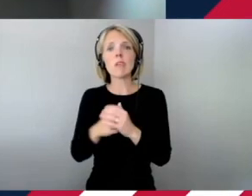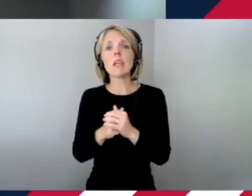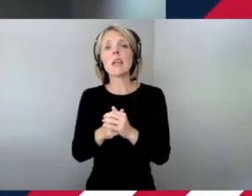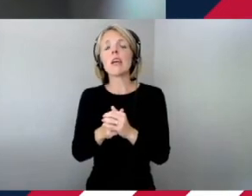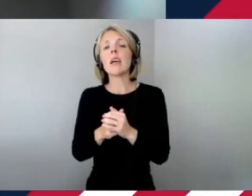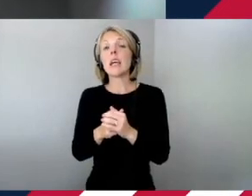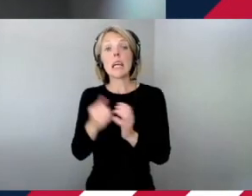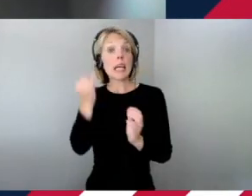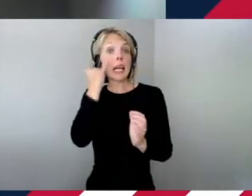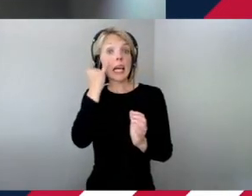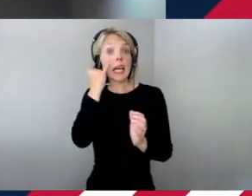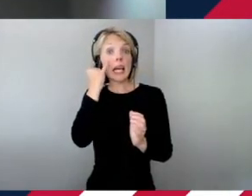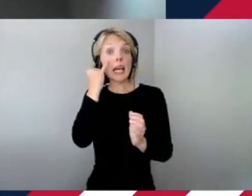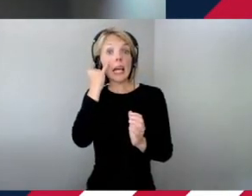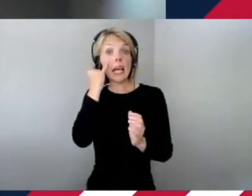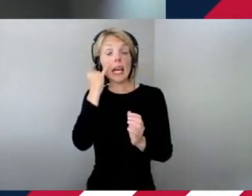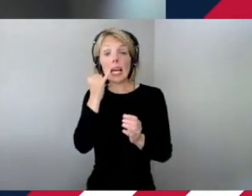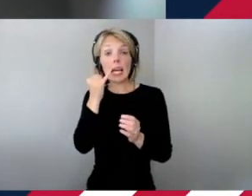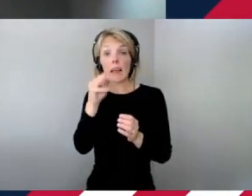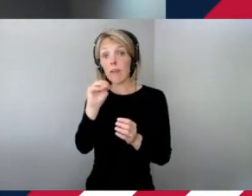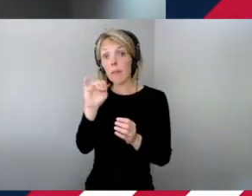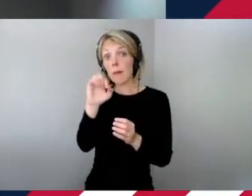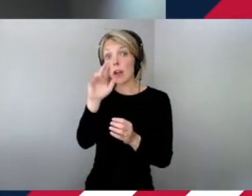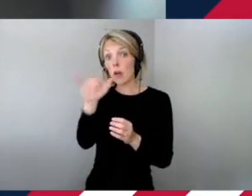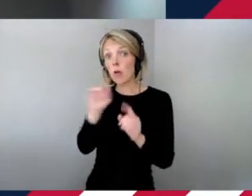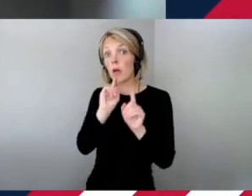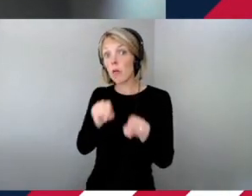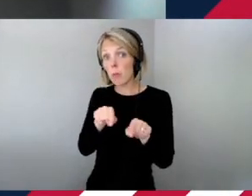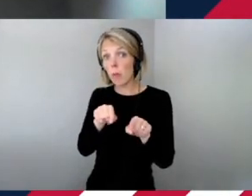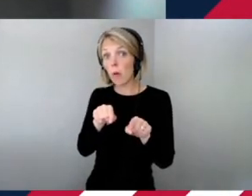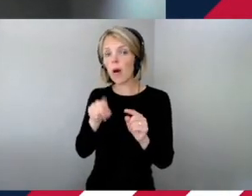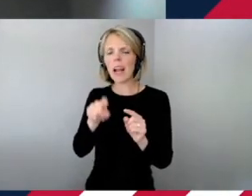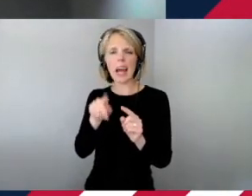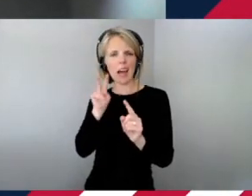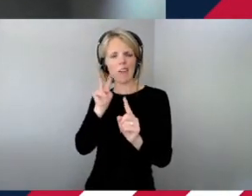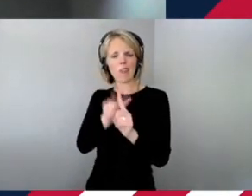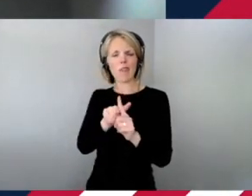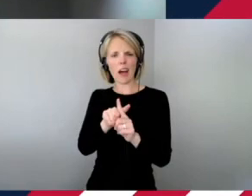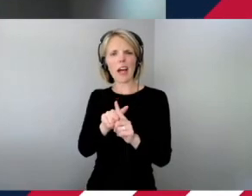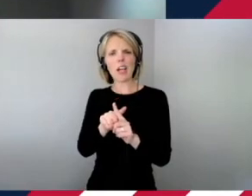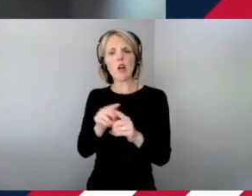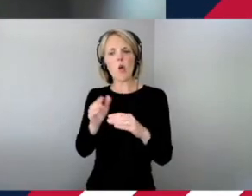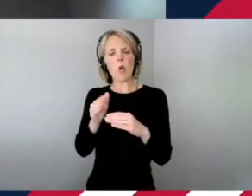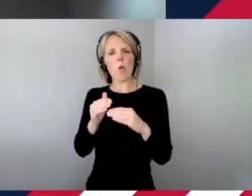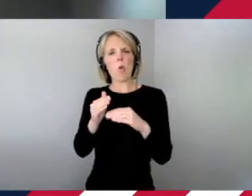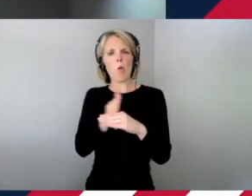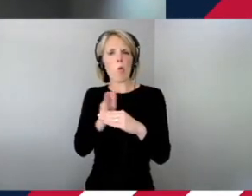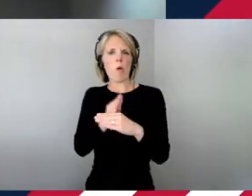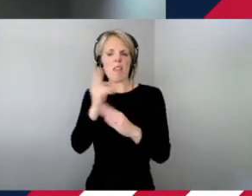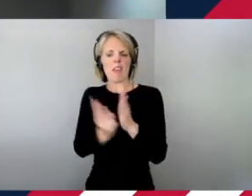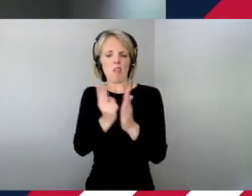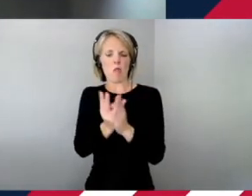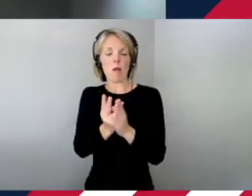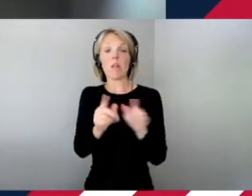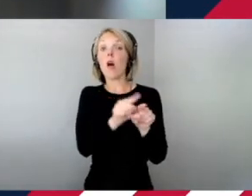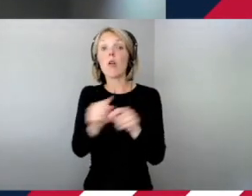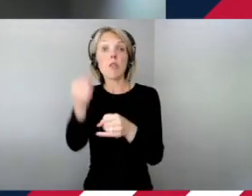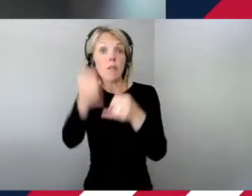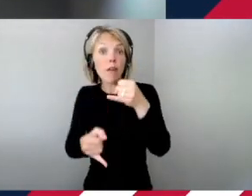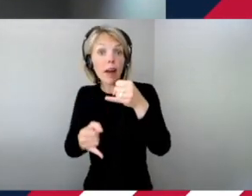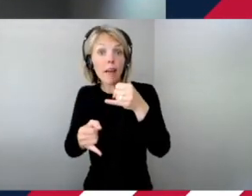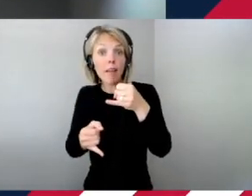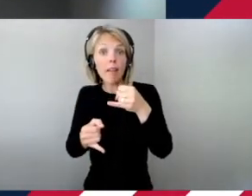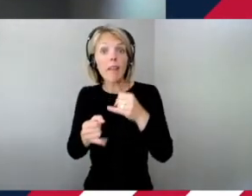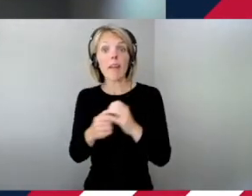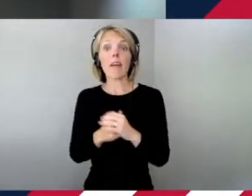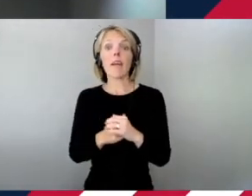be a minority report, it must be filed within 2 hours. And then finally, in